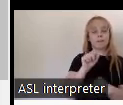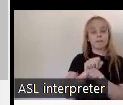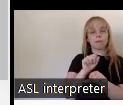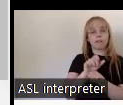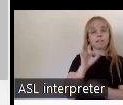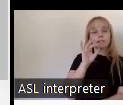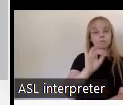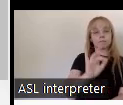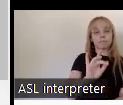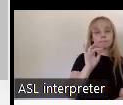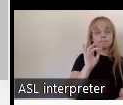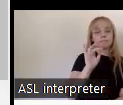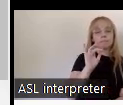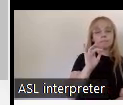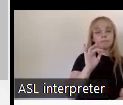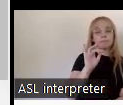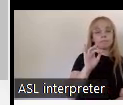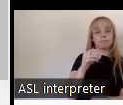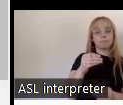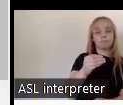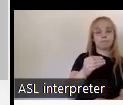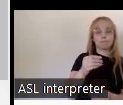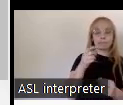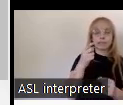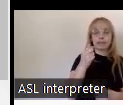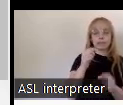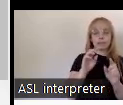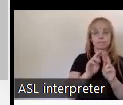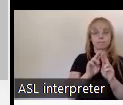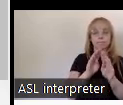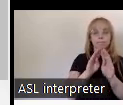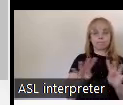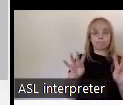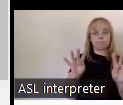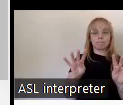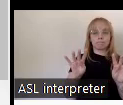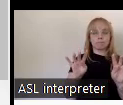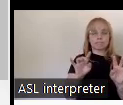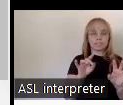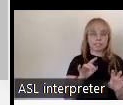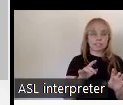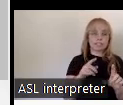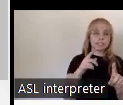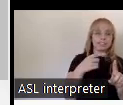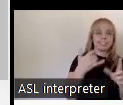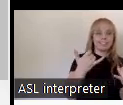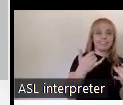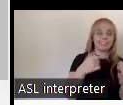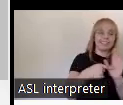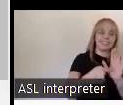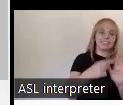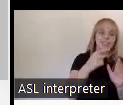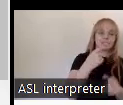that. It expands that just a little bit. And again, here's that check mark. This time it shows up green on here, indicating